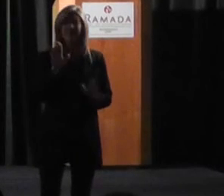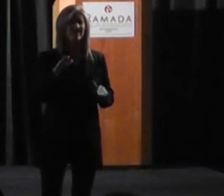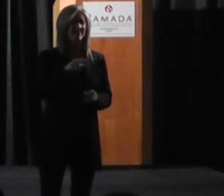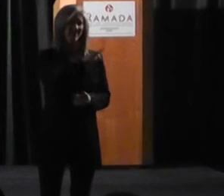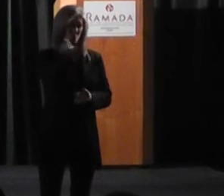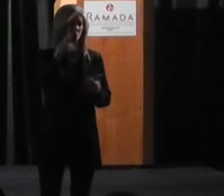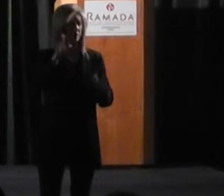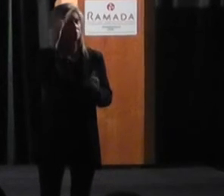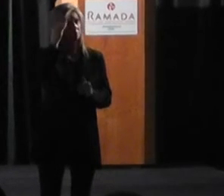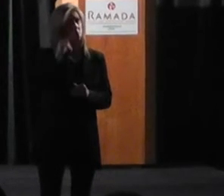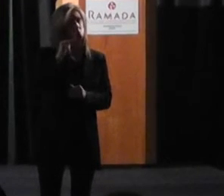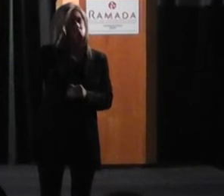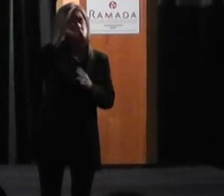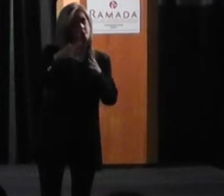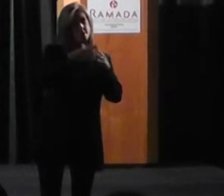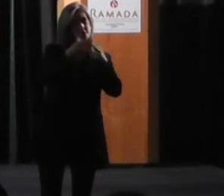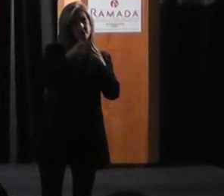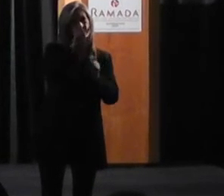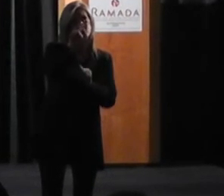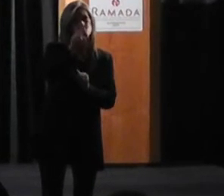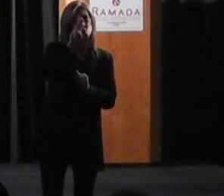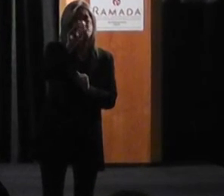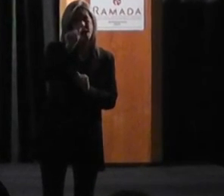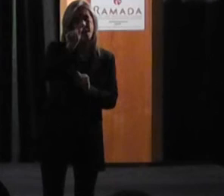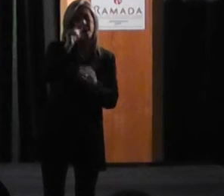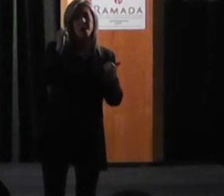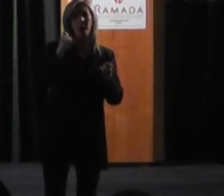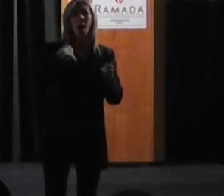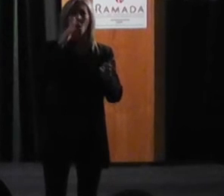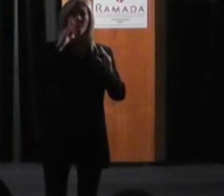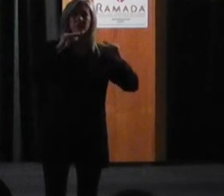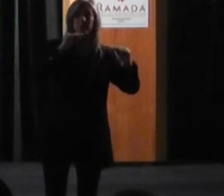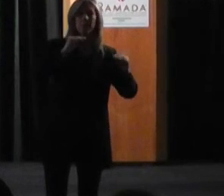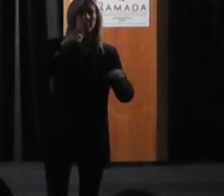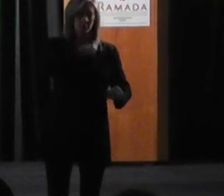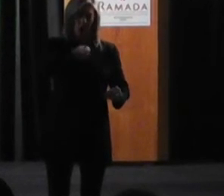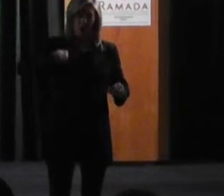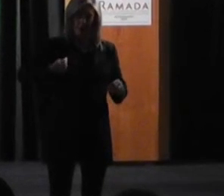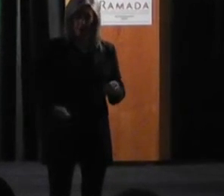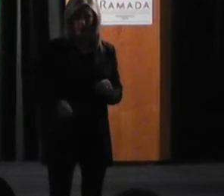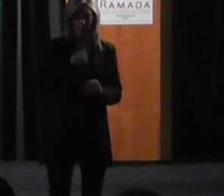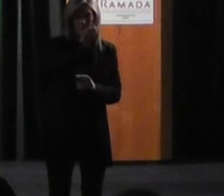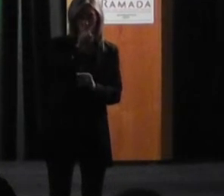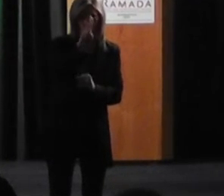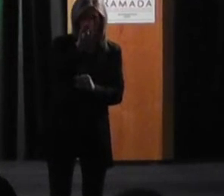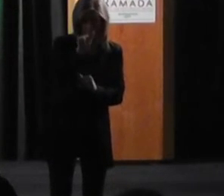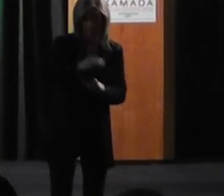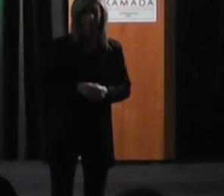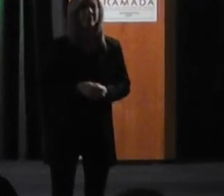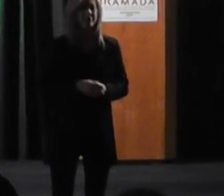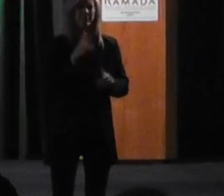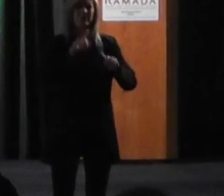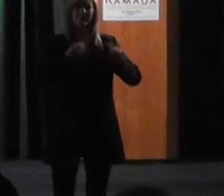Zumba is about. What I'm about to introduce to you is Chinese Zumba. It's also called Guangchang Wu. What it